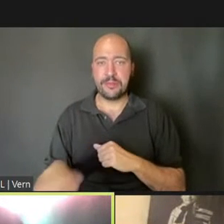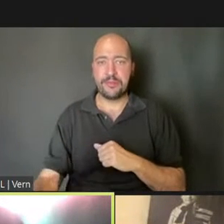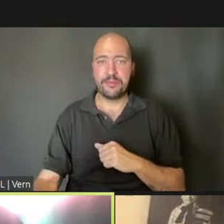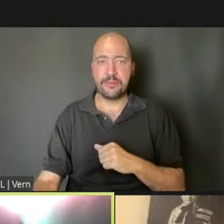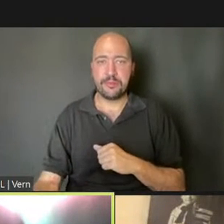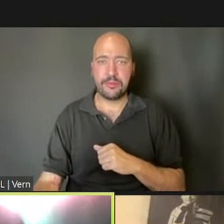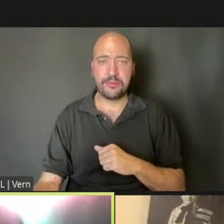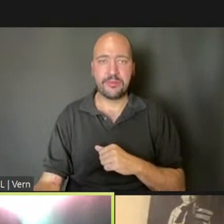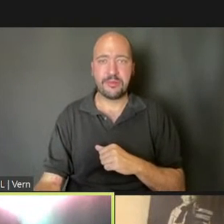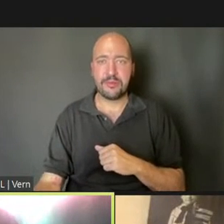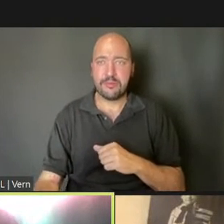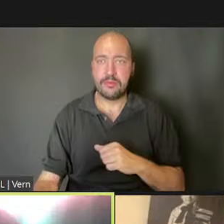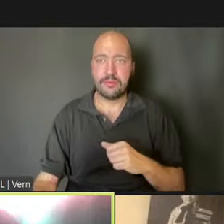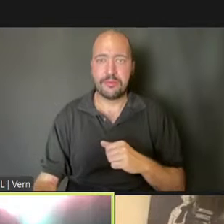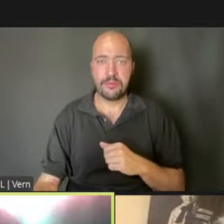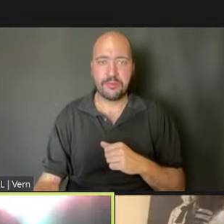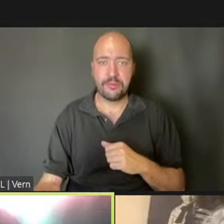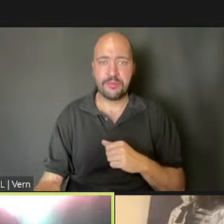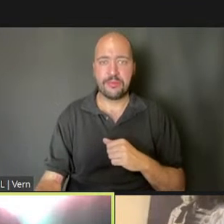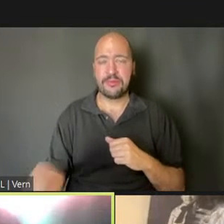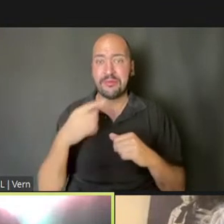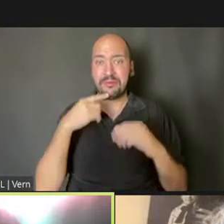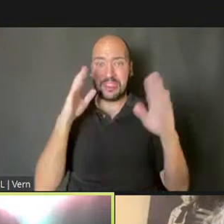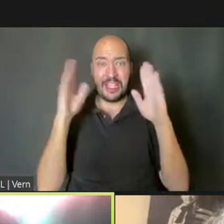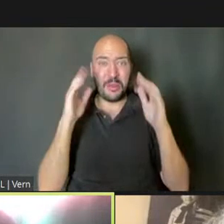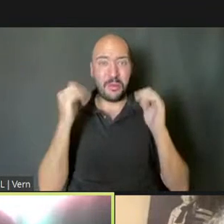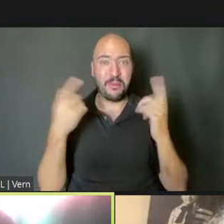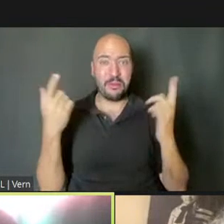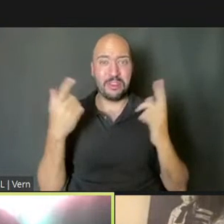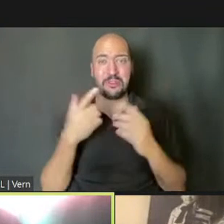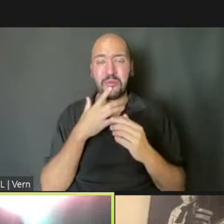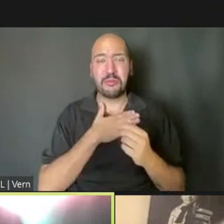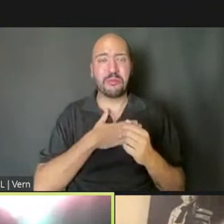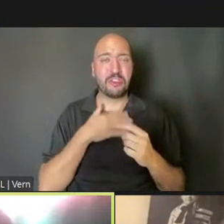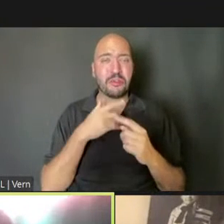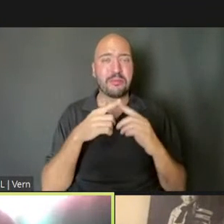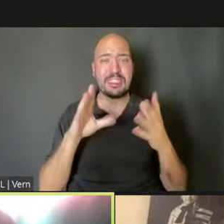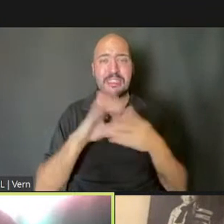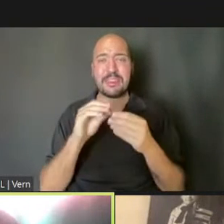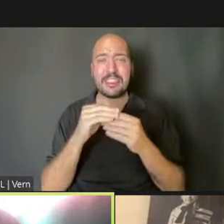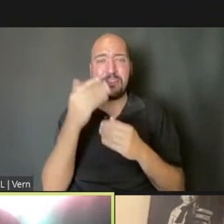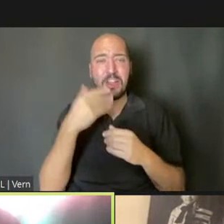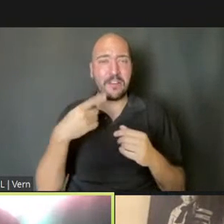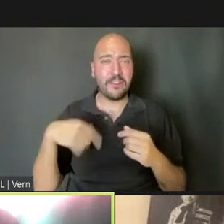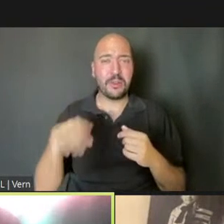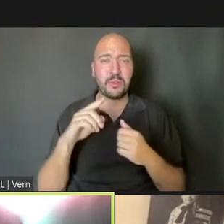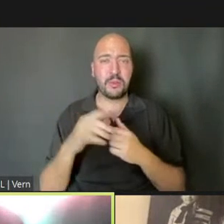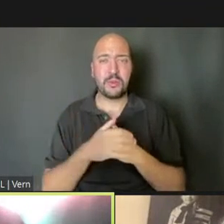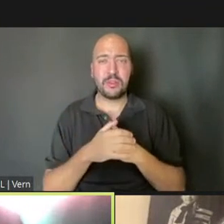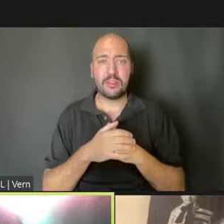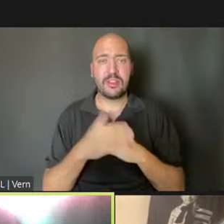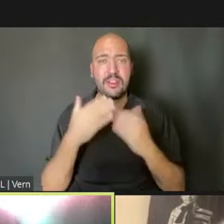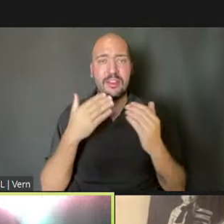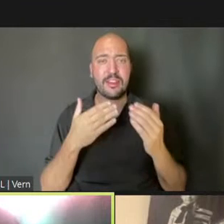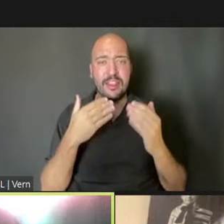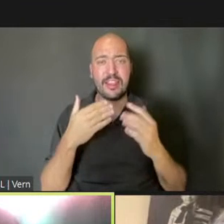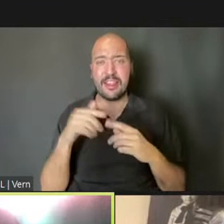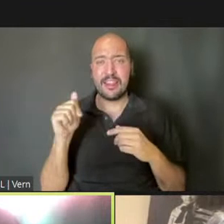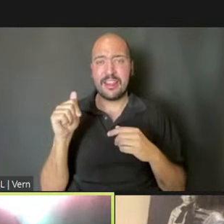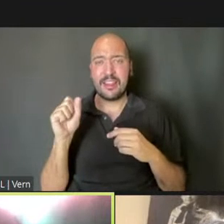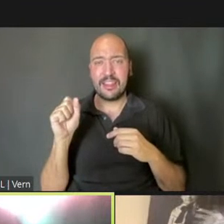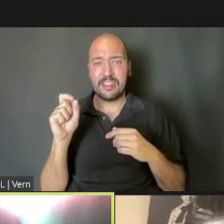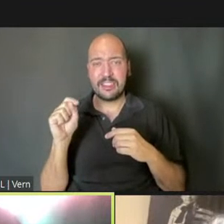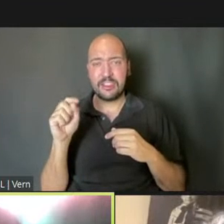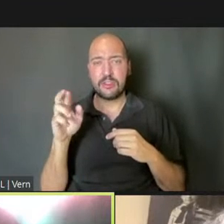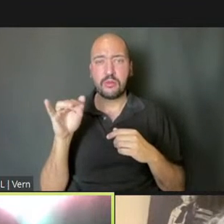It is such a pleasure to be speaking in front of all of you. And thank you, Astrid and